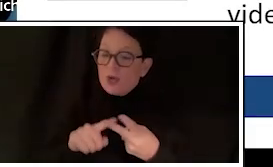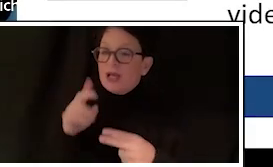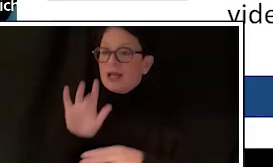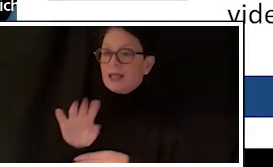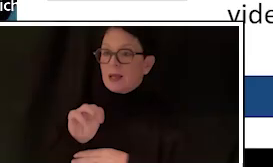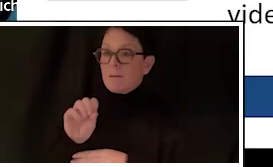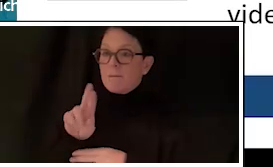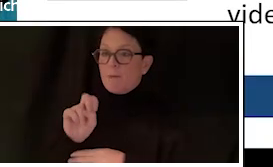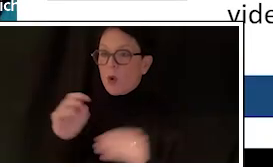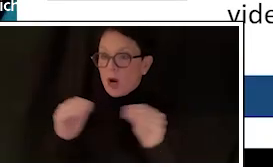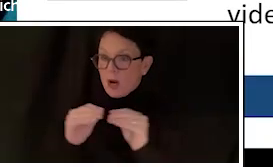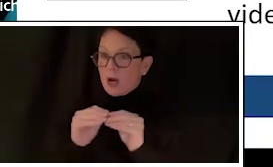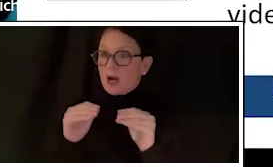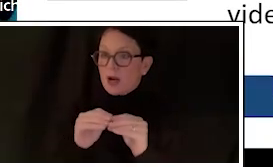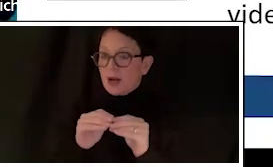More